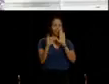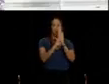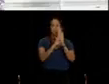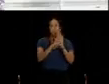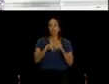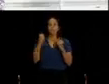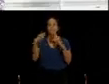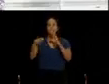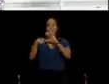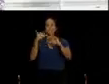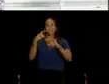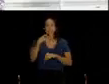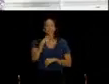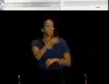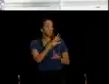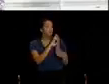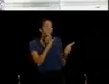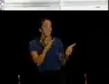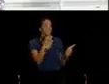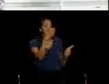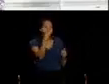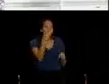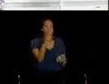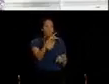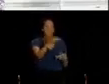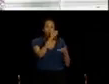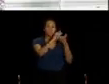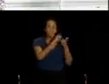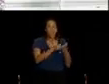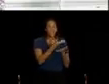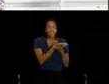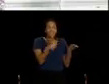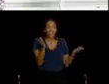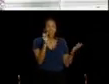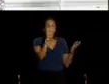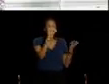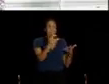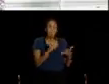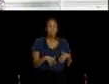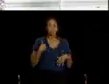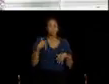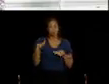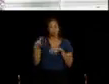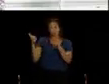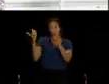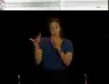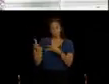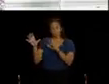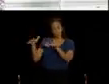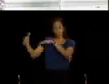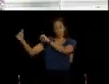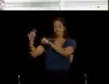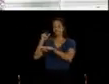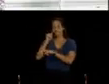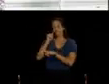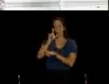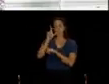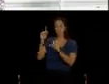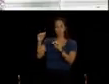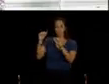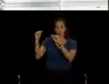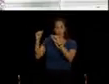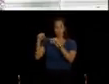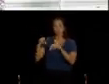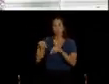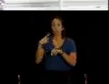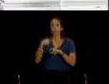hey, is this ready yet? Don't forget, you gotta write this thing. And so I left Twitter, where I posted Disabled and Cute for the first